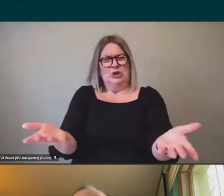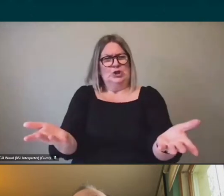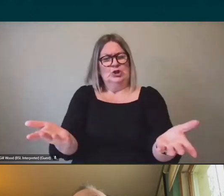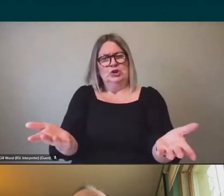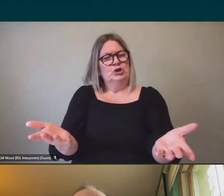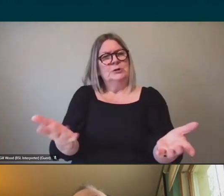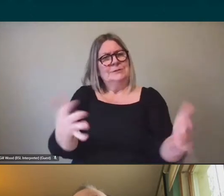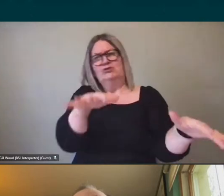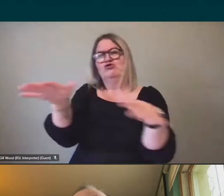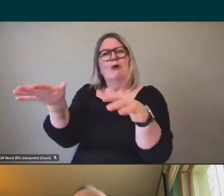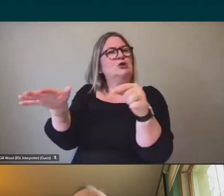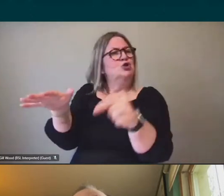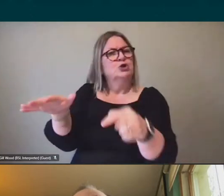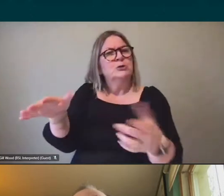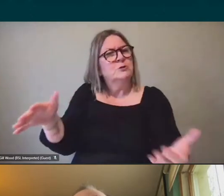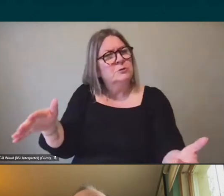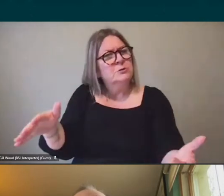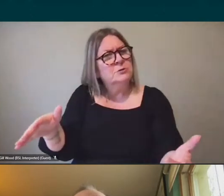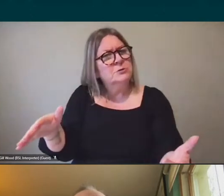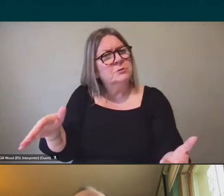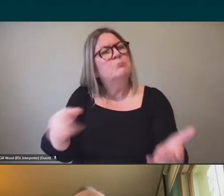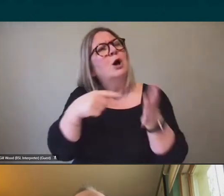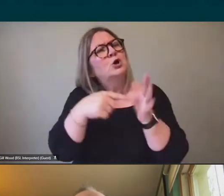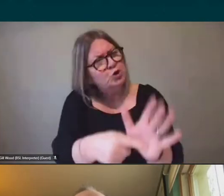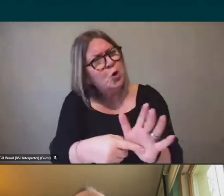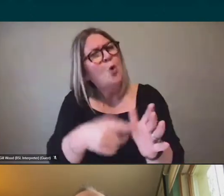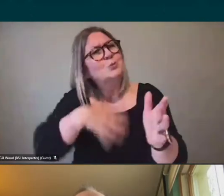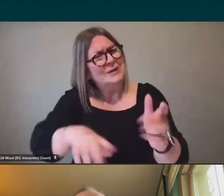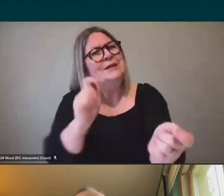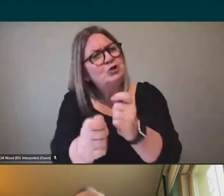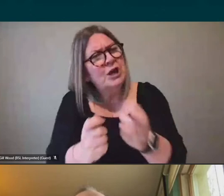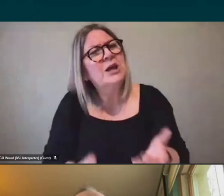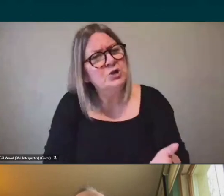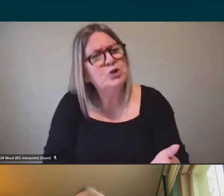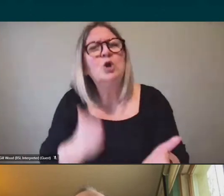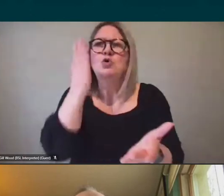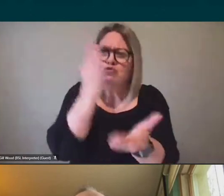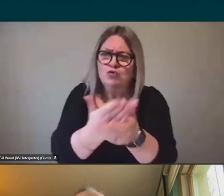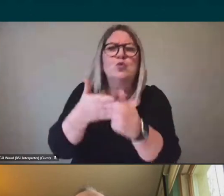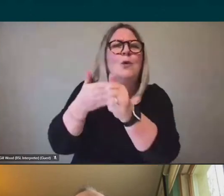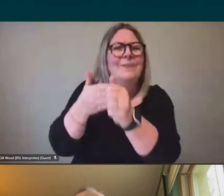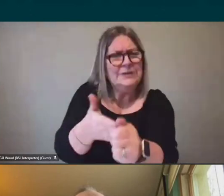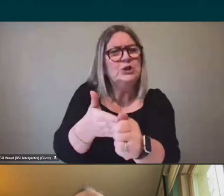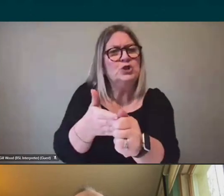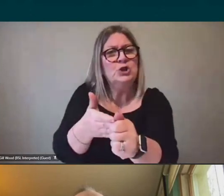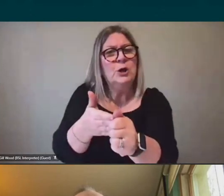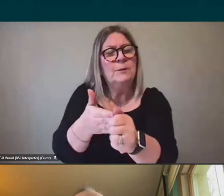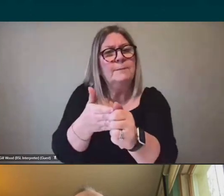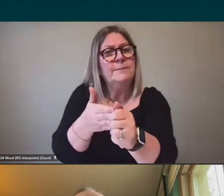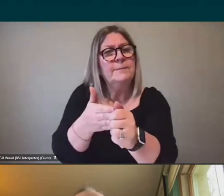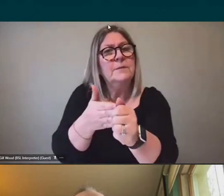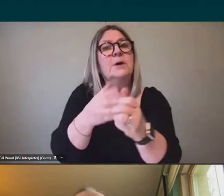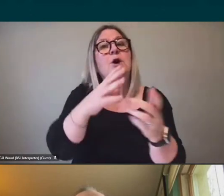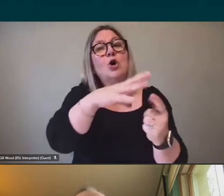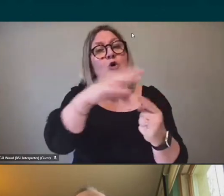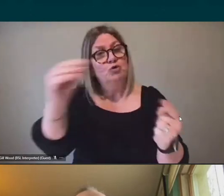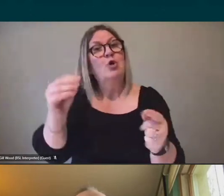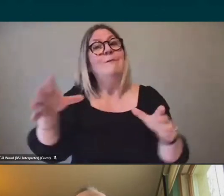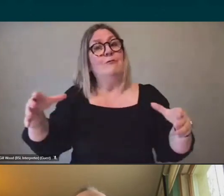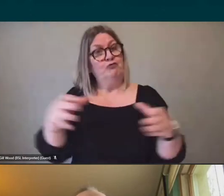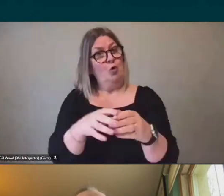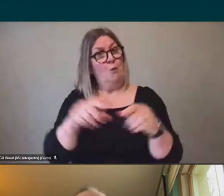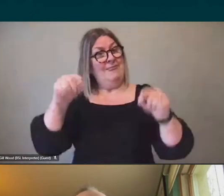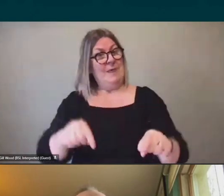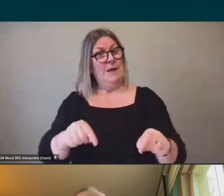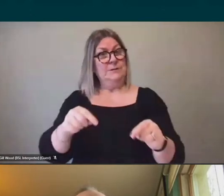distraction, but it indicates the need for change and true leadership. And the Conservative group on this council offers that much